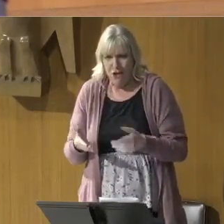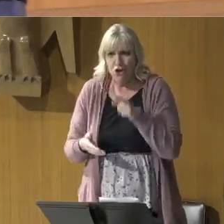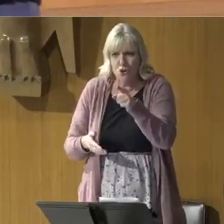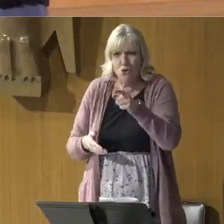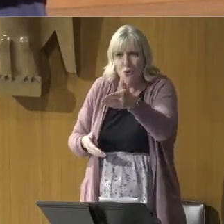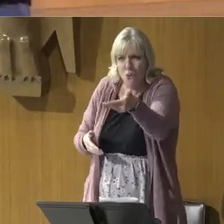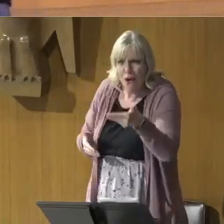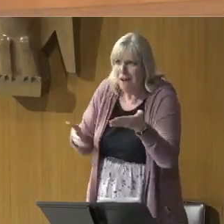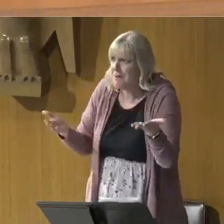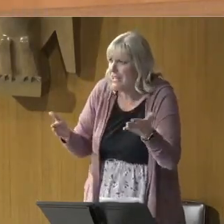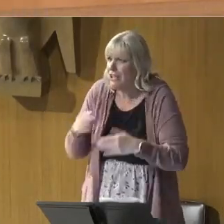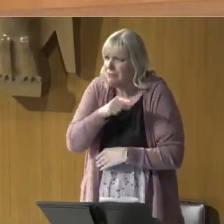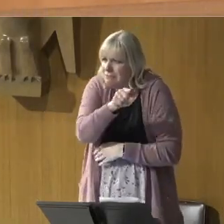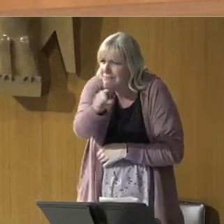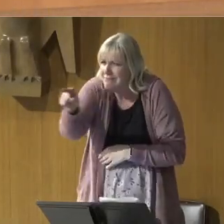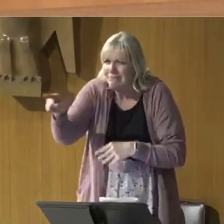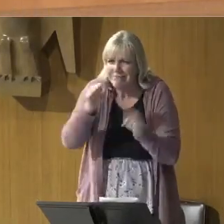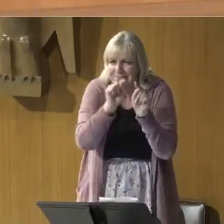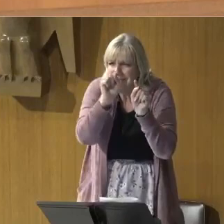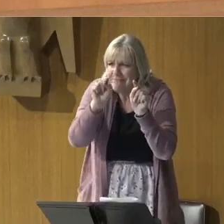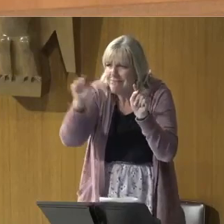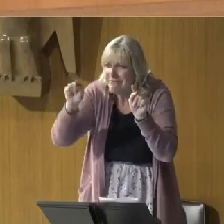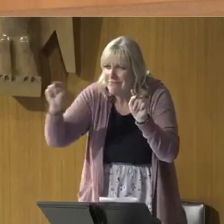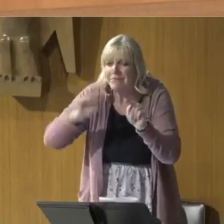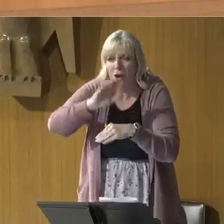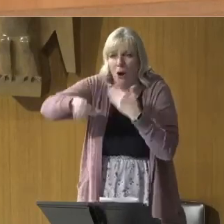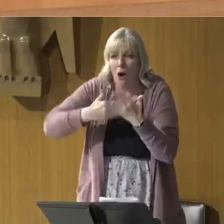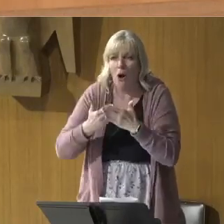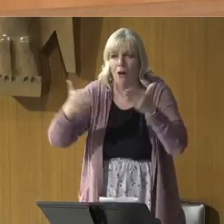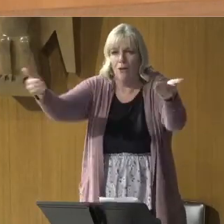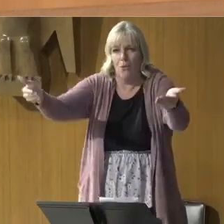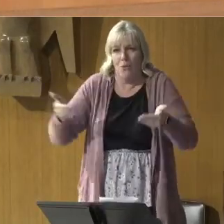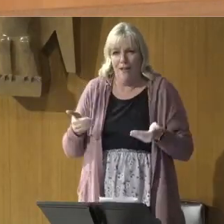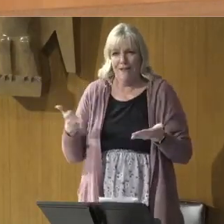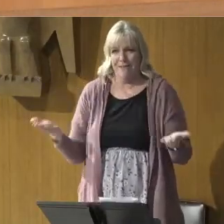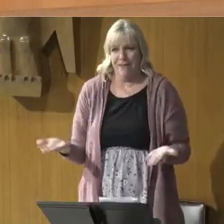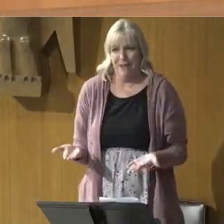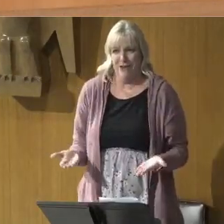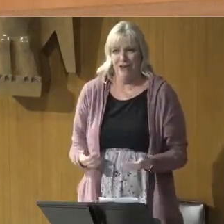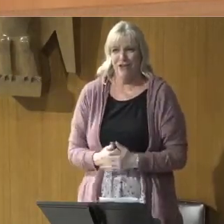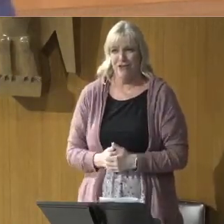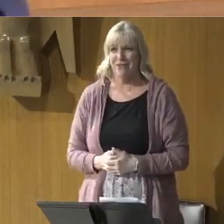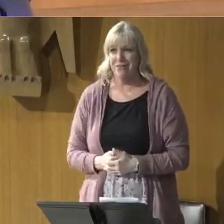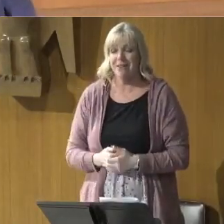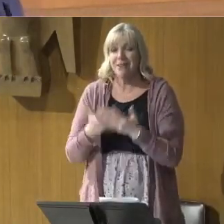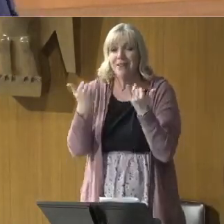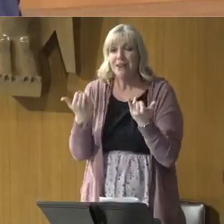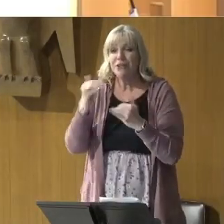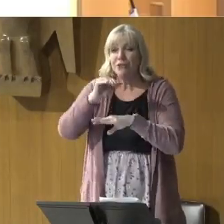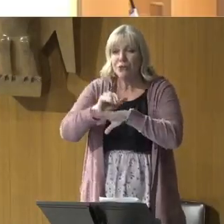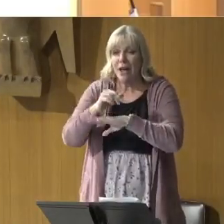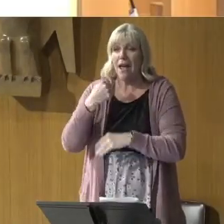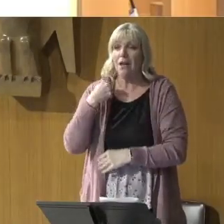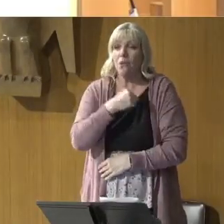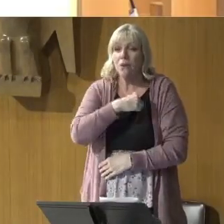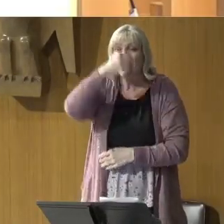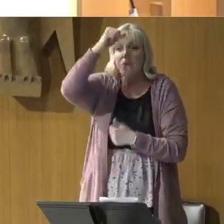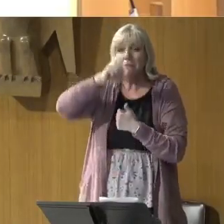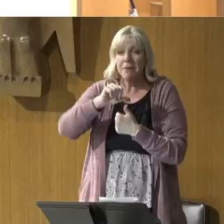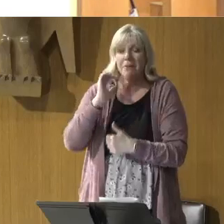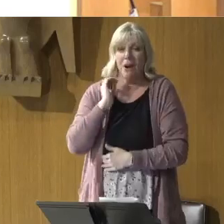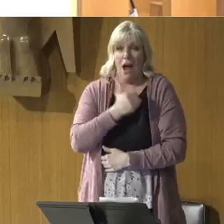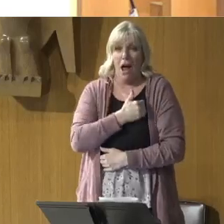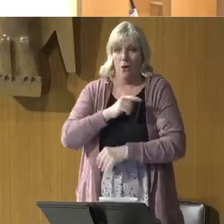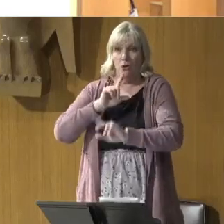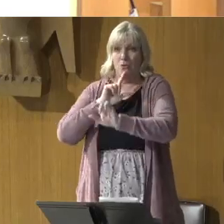welcome here and each and every single one of us are welcome here and tonight we will remember that our response to